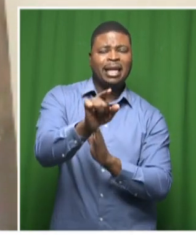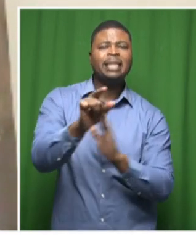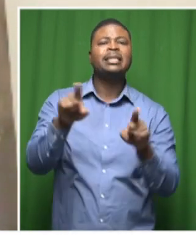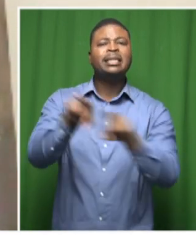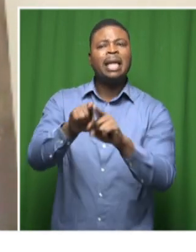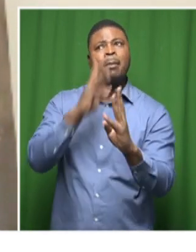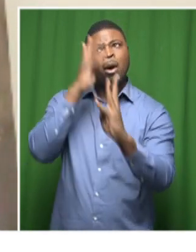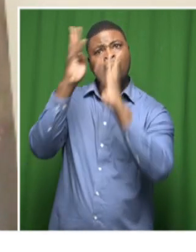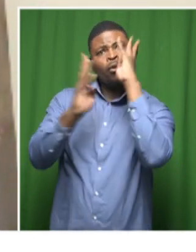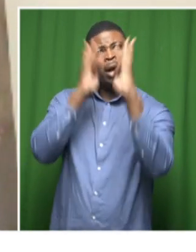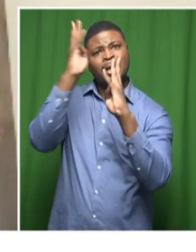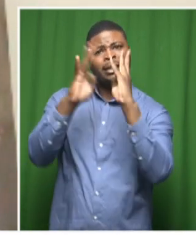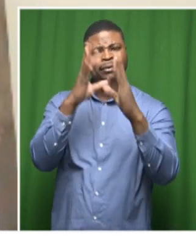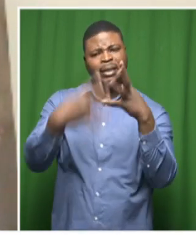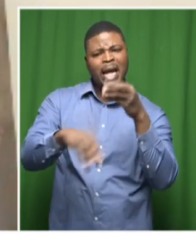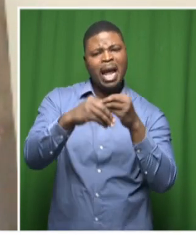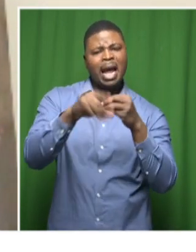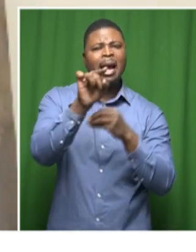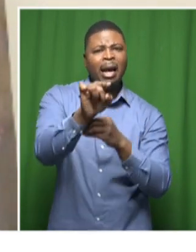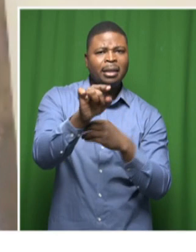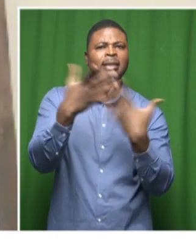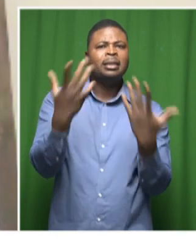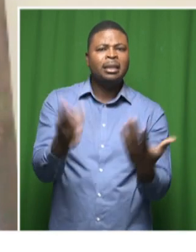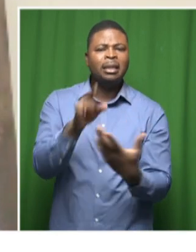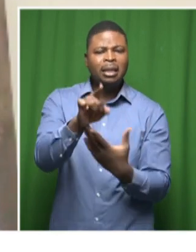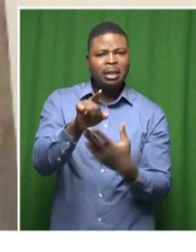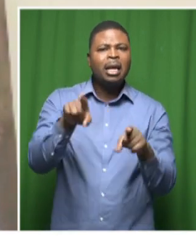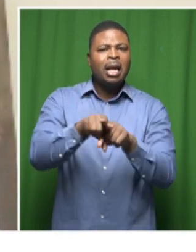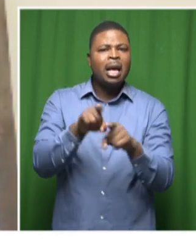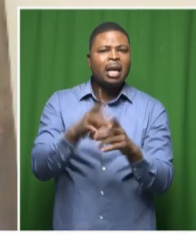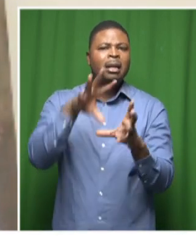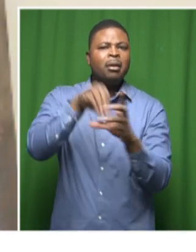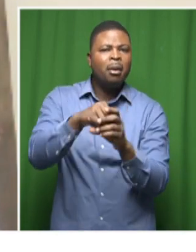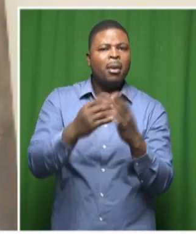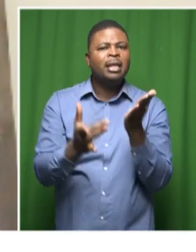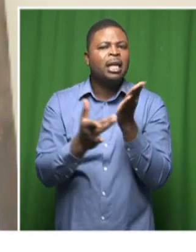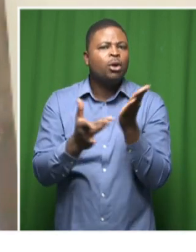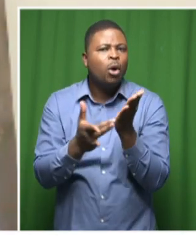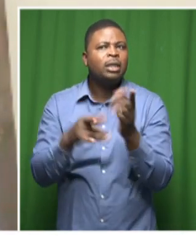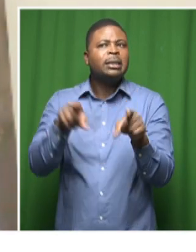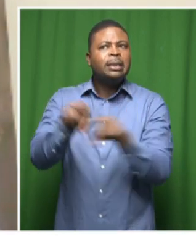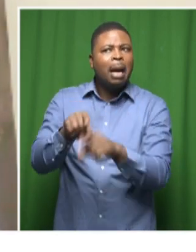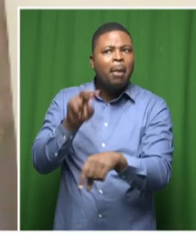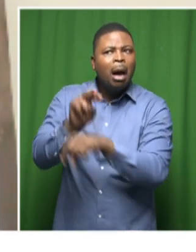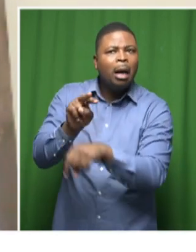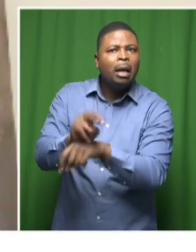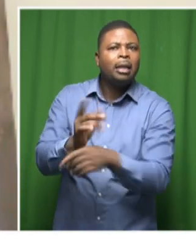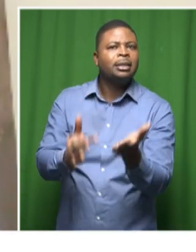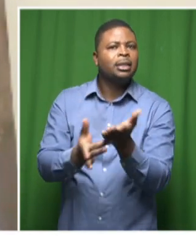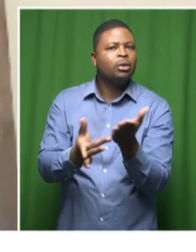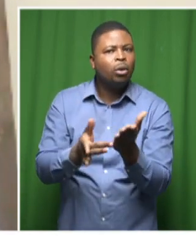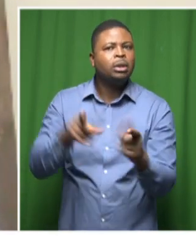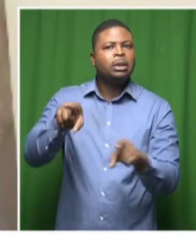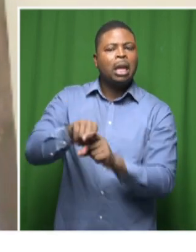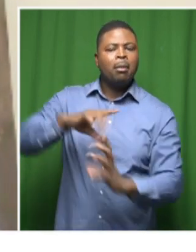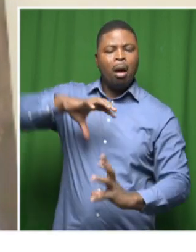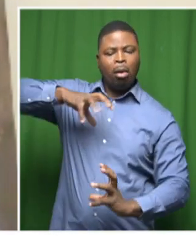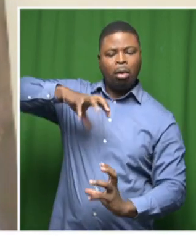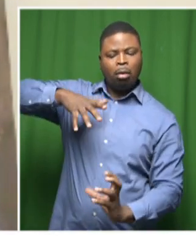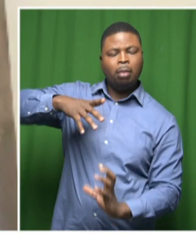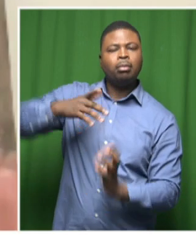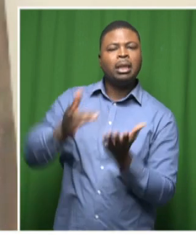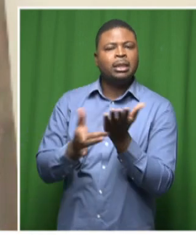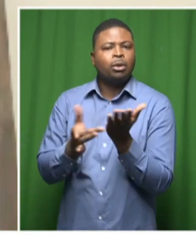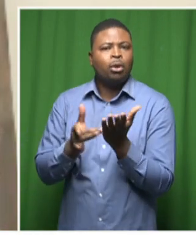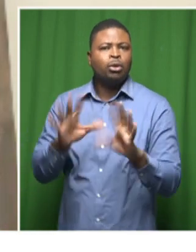required, the ability to use technology, monitor technology, adapt technology is a required thing. And so the notion